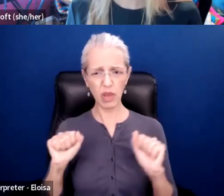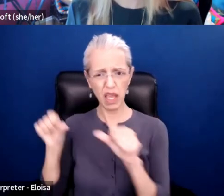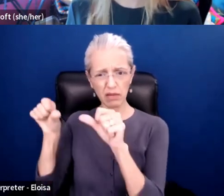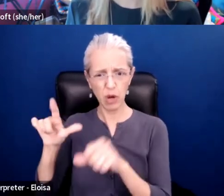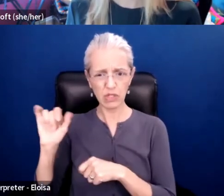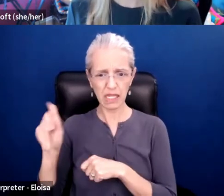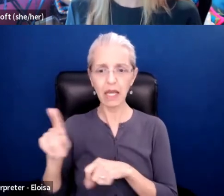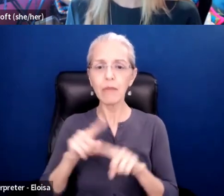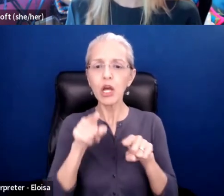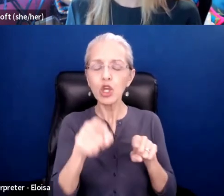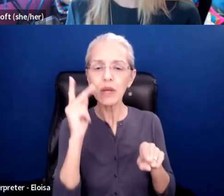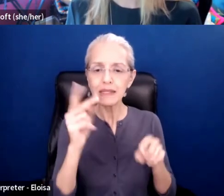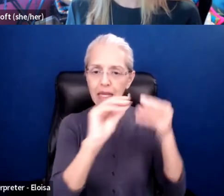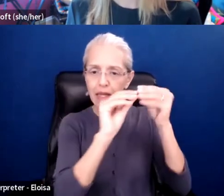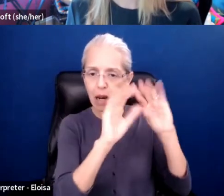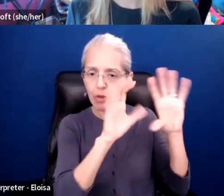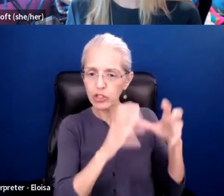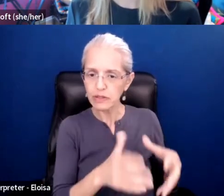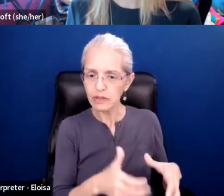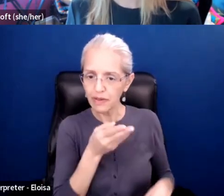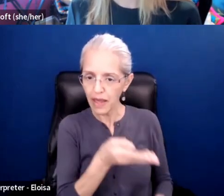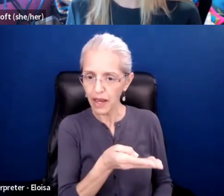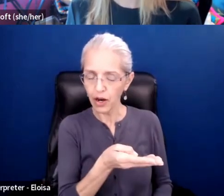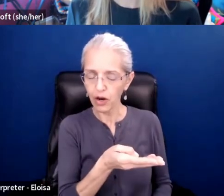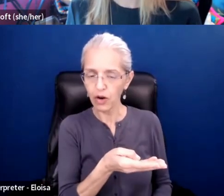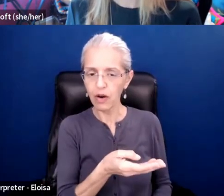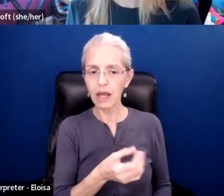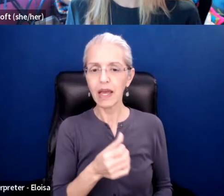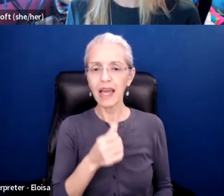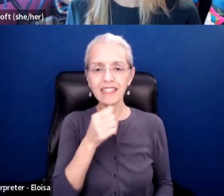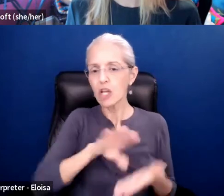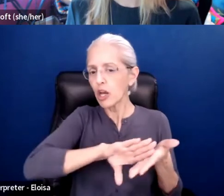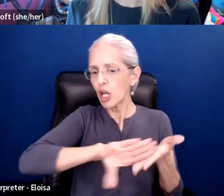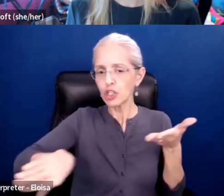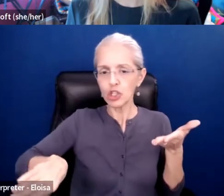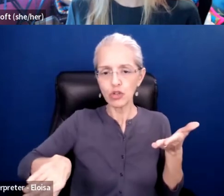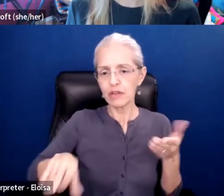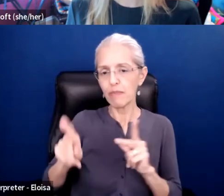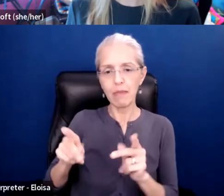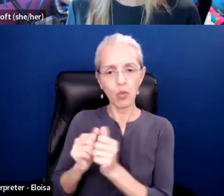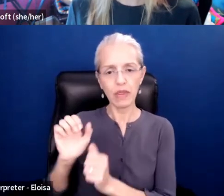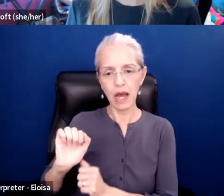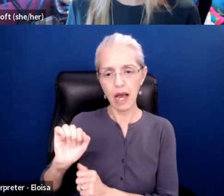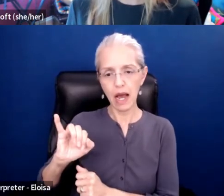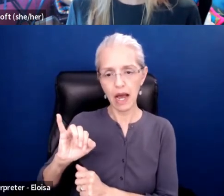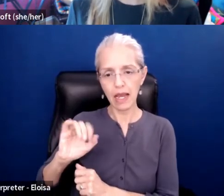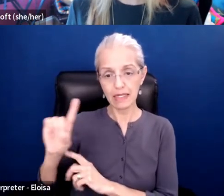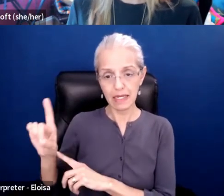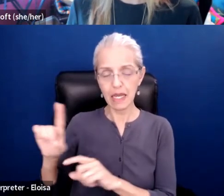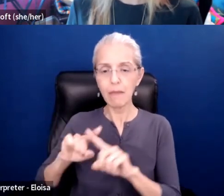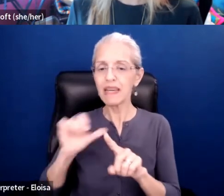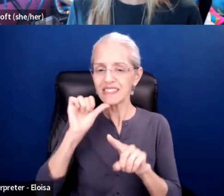able to see the breakdown there. So it's not exclusive of people with IDD, but that is not the